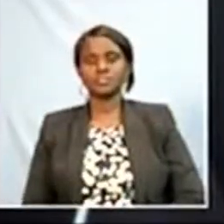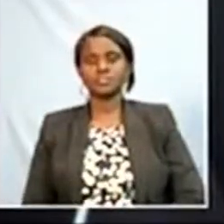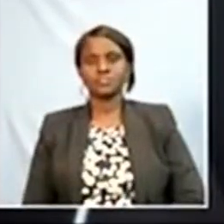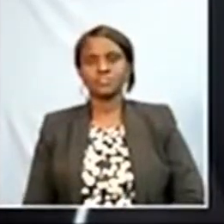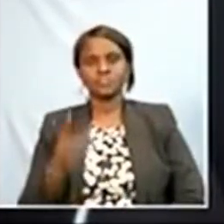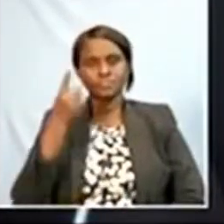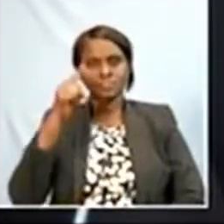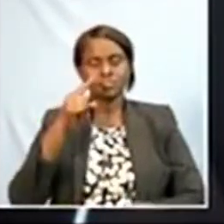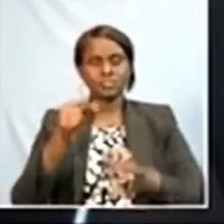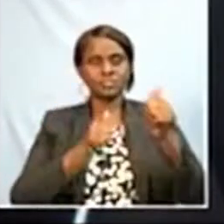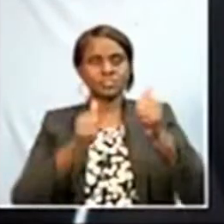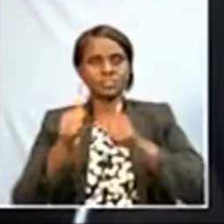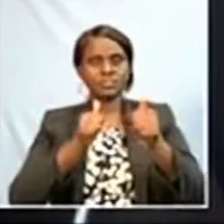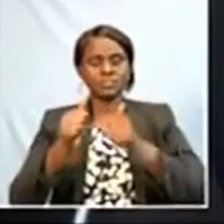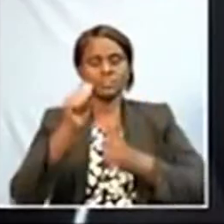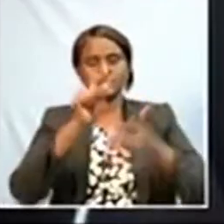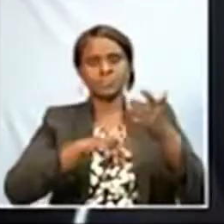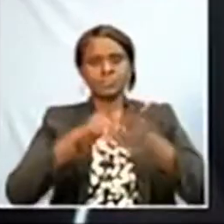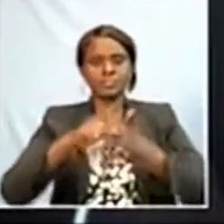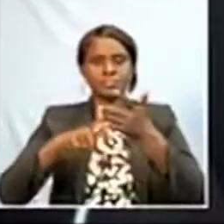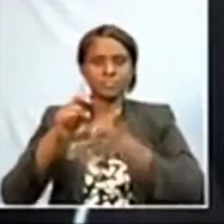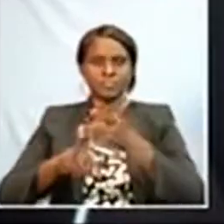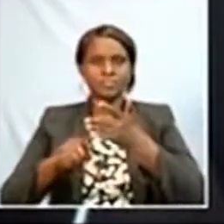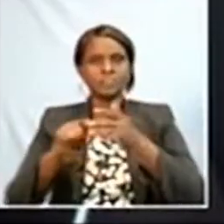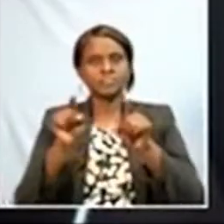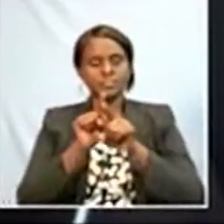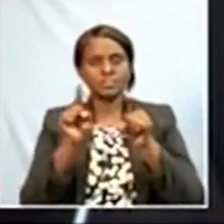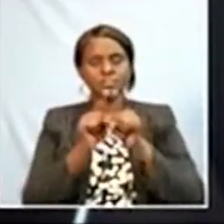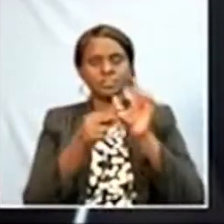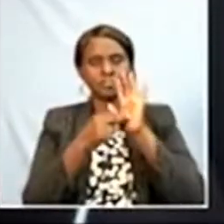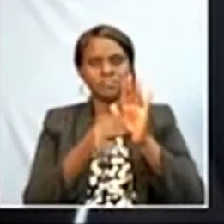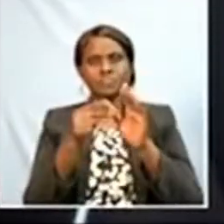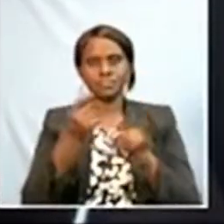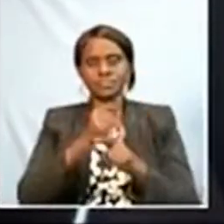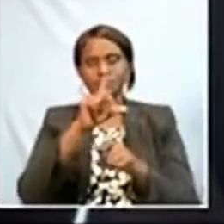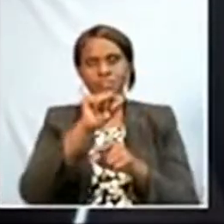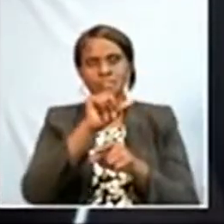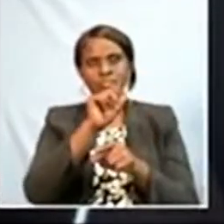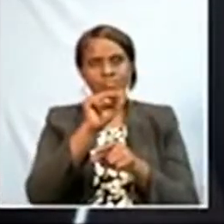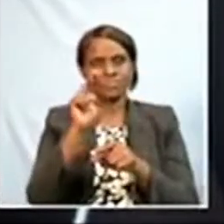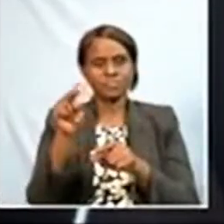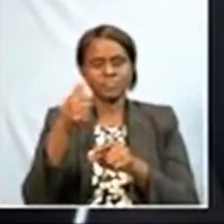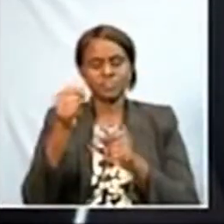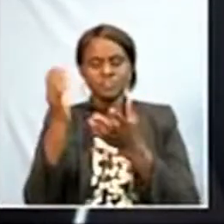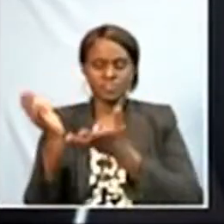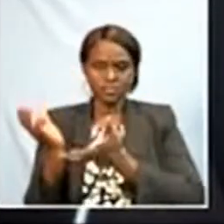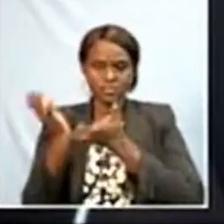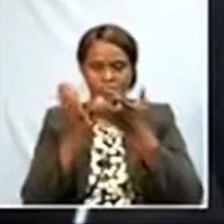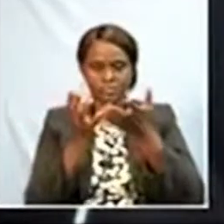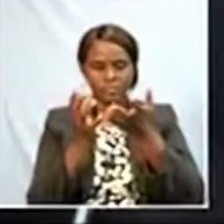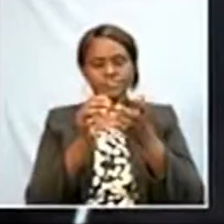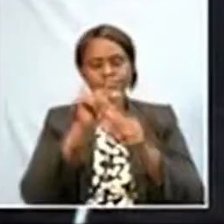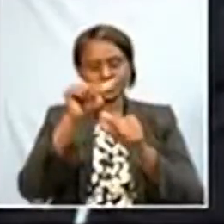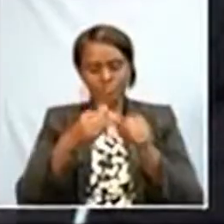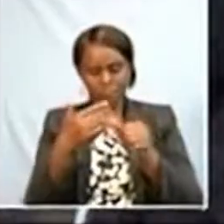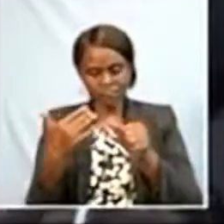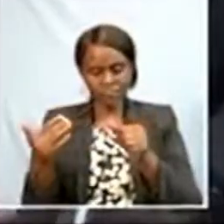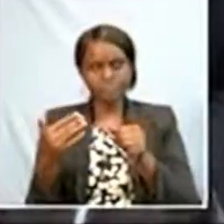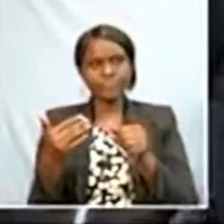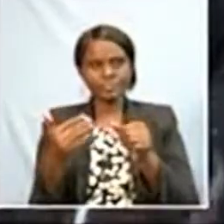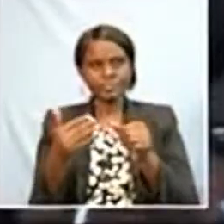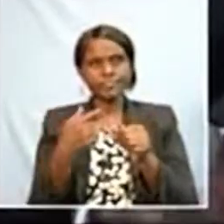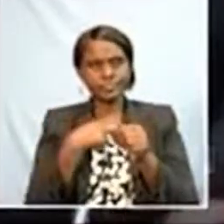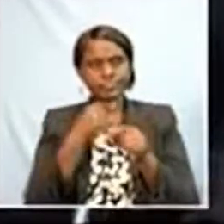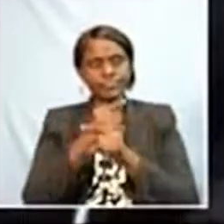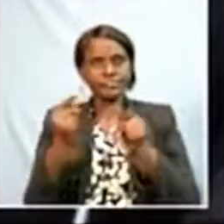for administration cost, you are indicating from 2022 you carried forward almost everything. I've